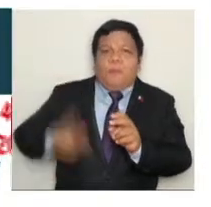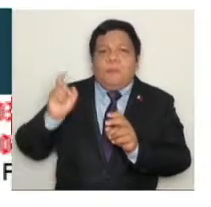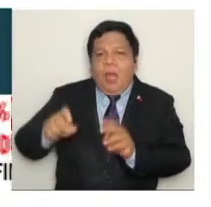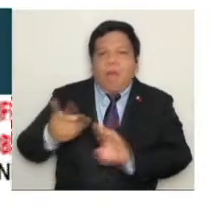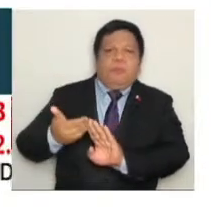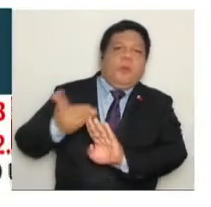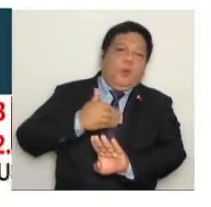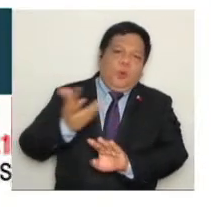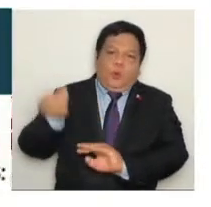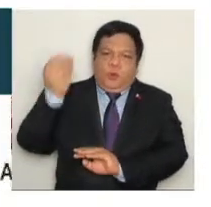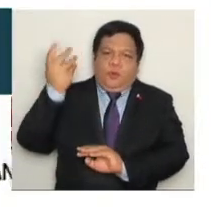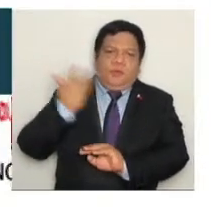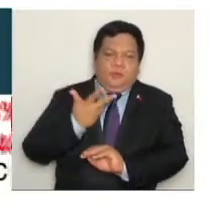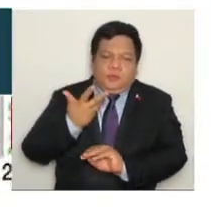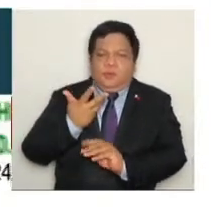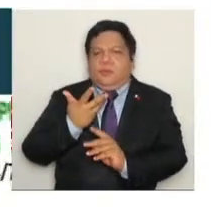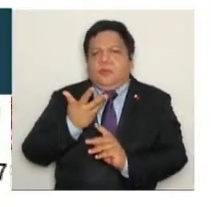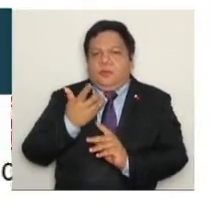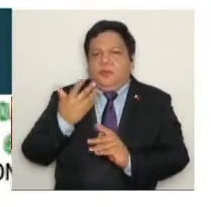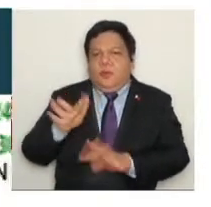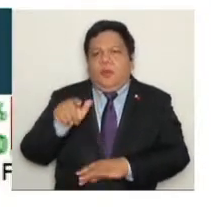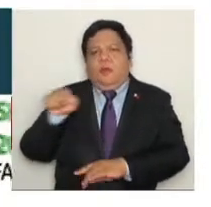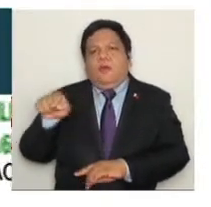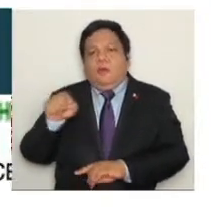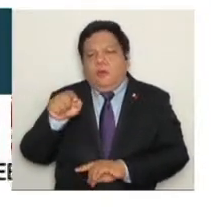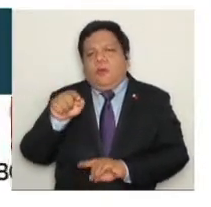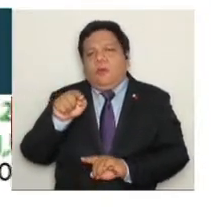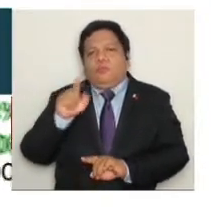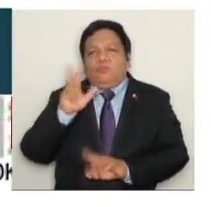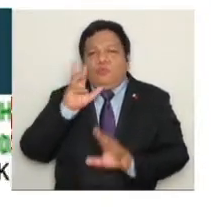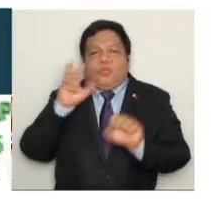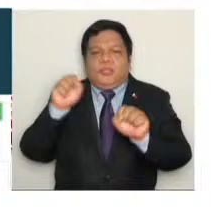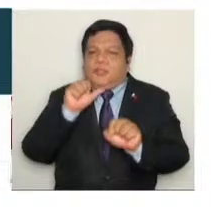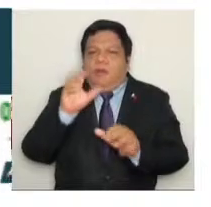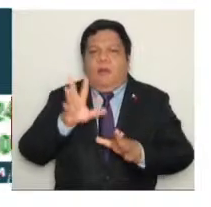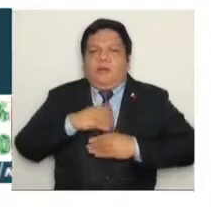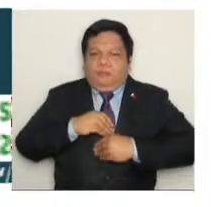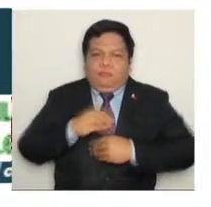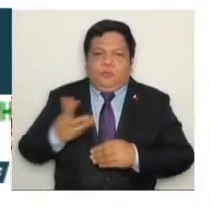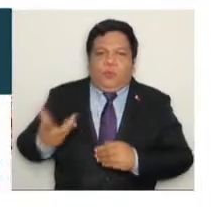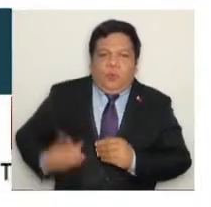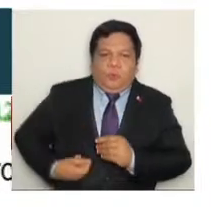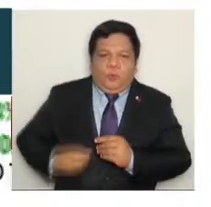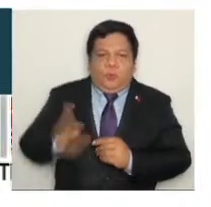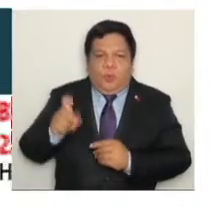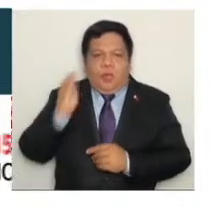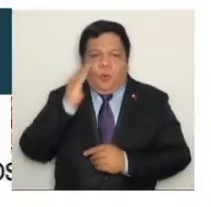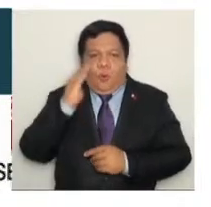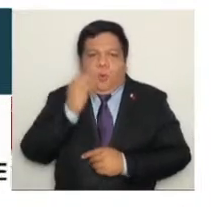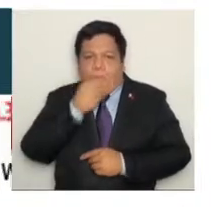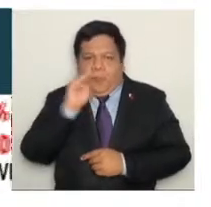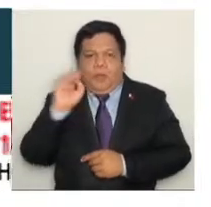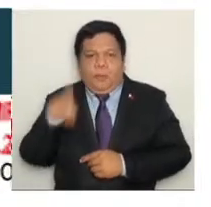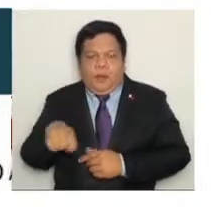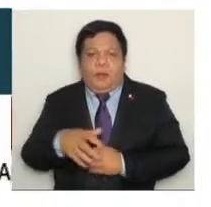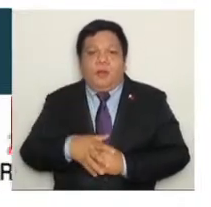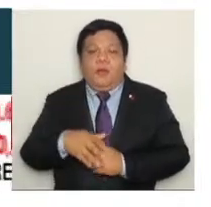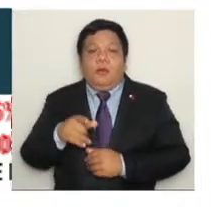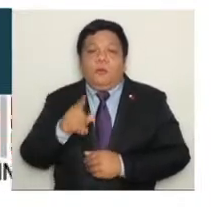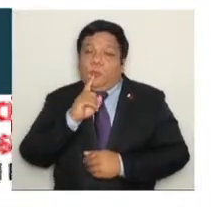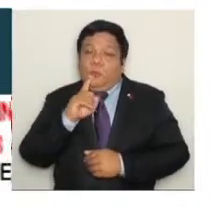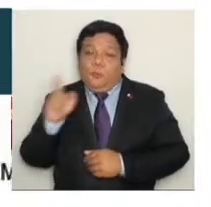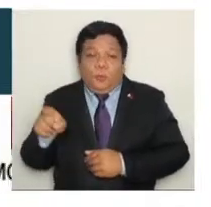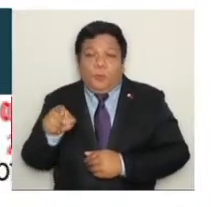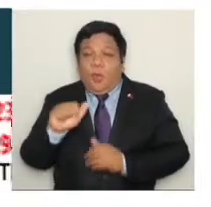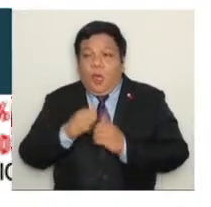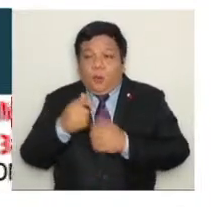sooner, because he should have known that the president would not have tolerated it. No? Mm. So the context by which it was said and the